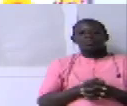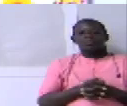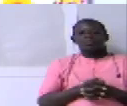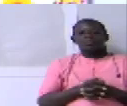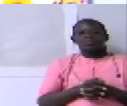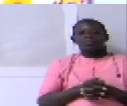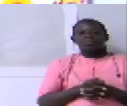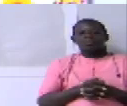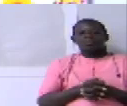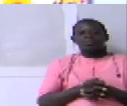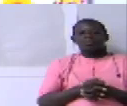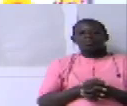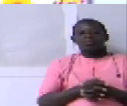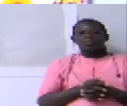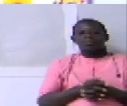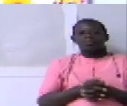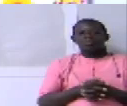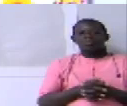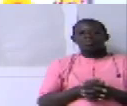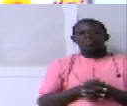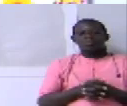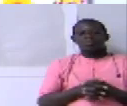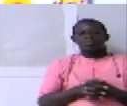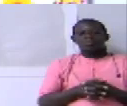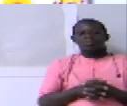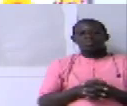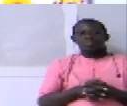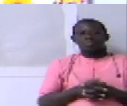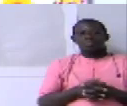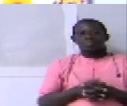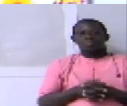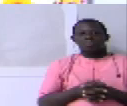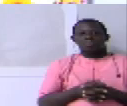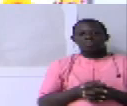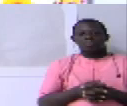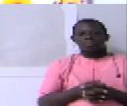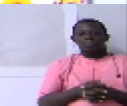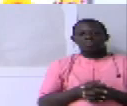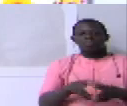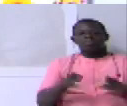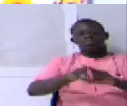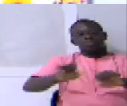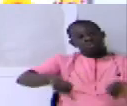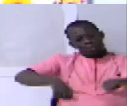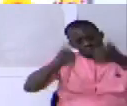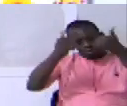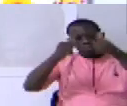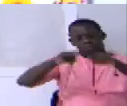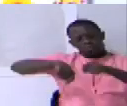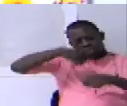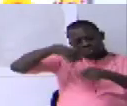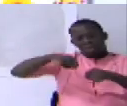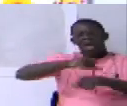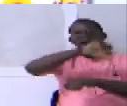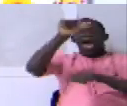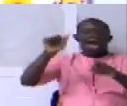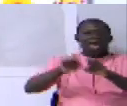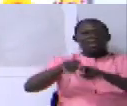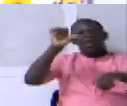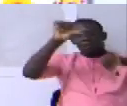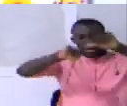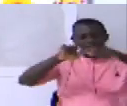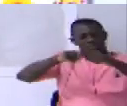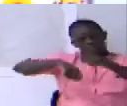The goodness of the pap and the badness of the pap, I cannot know it because I've never tasted it. I dislike that type of food, in